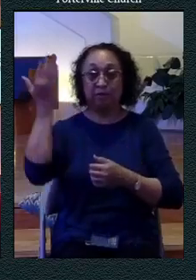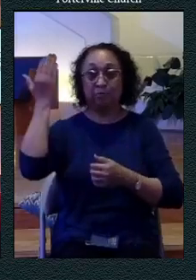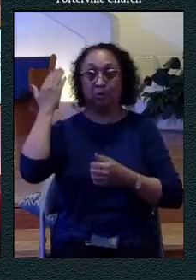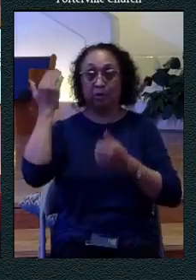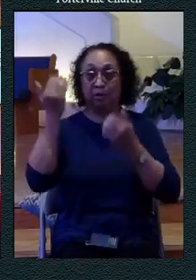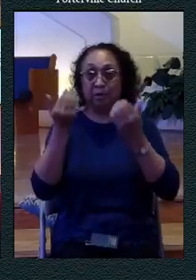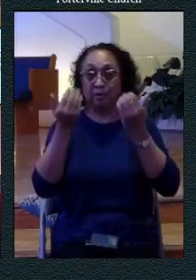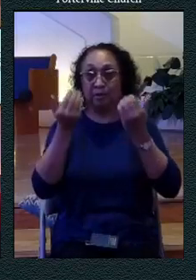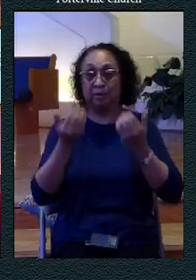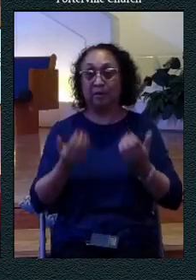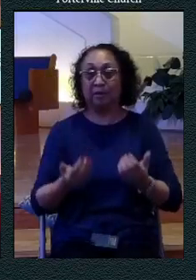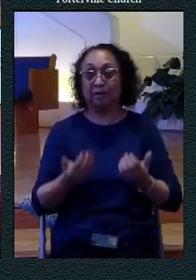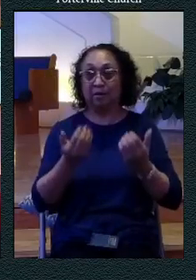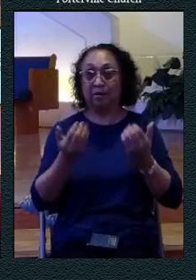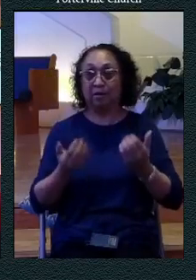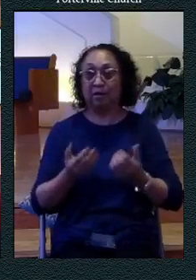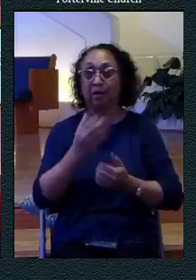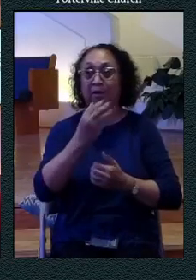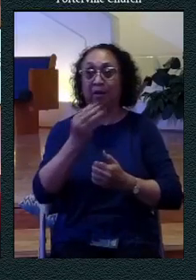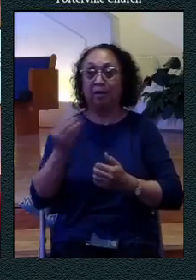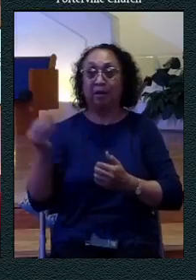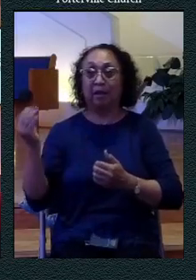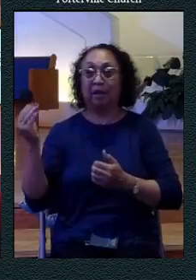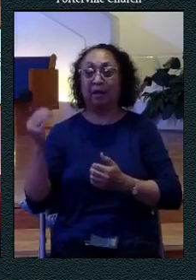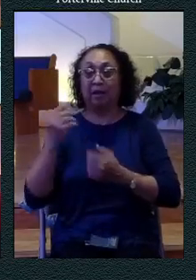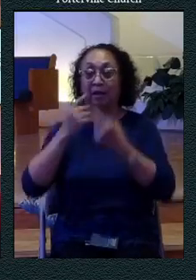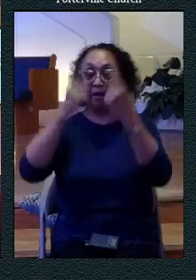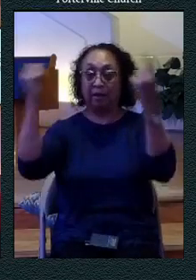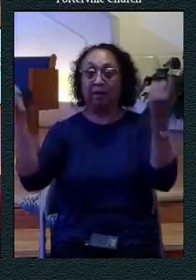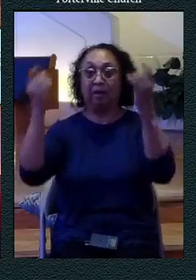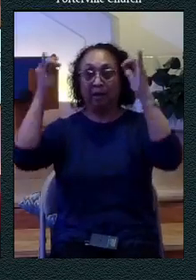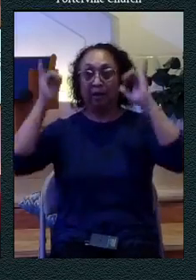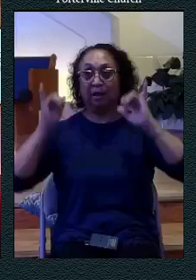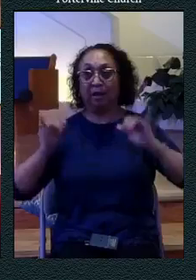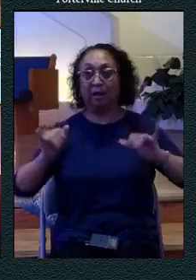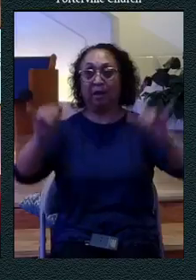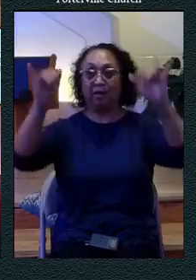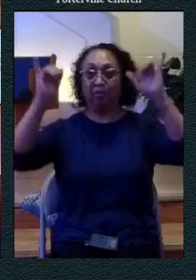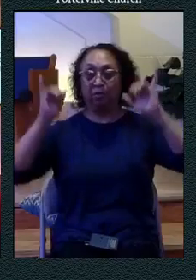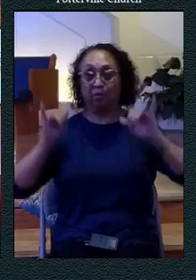which word and art and